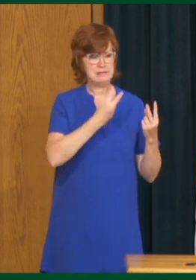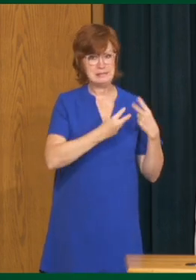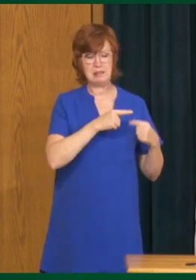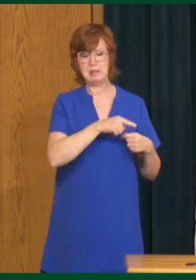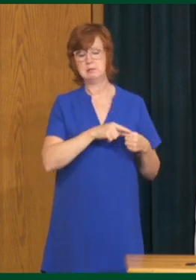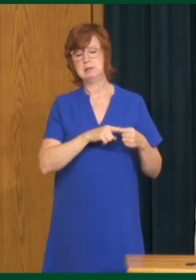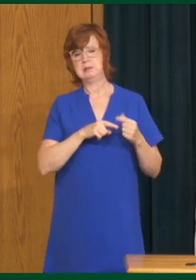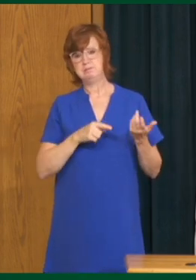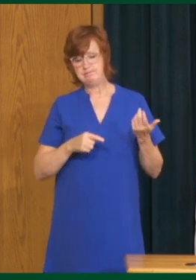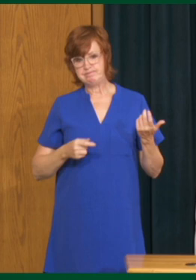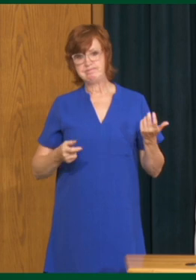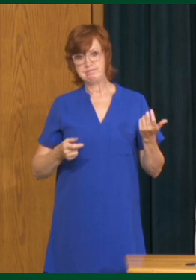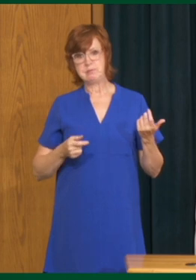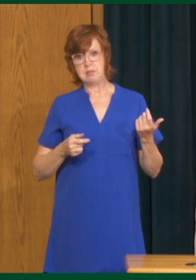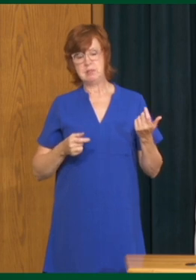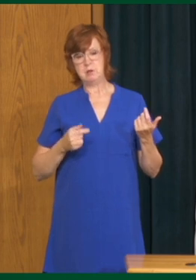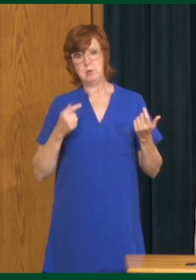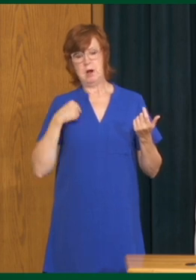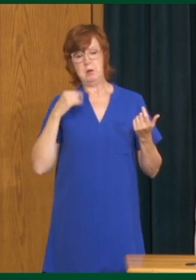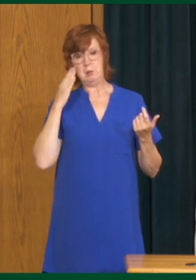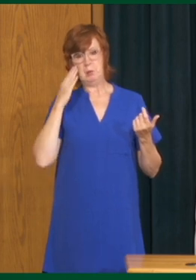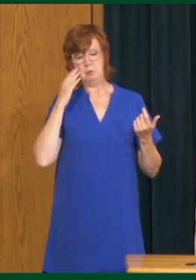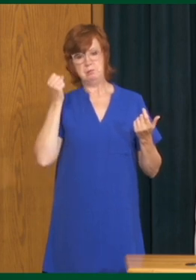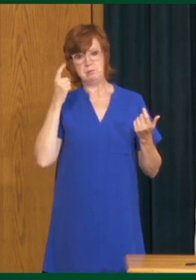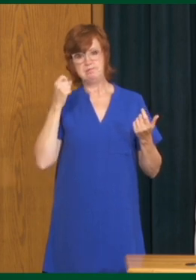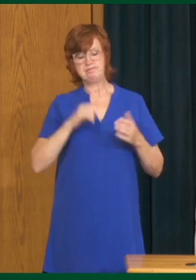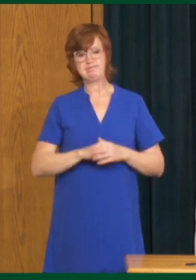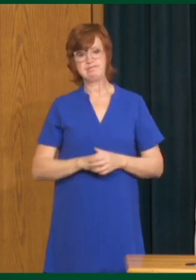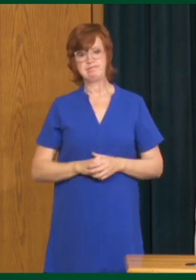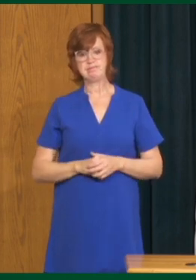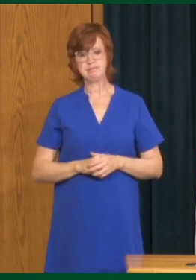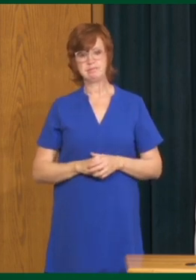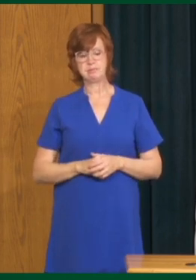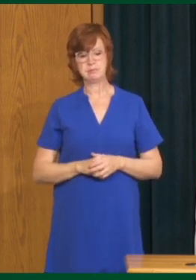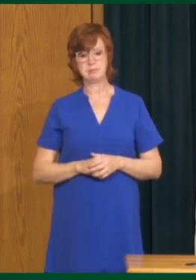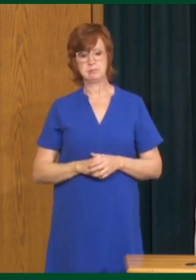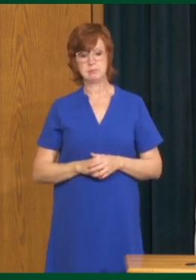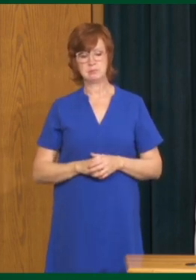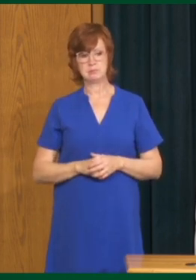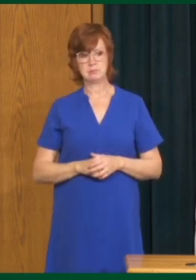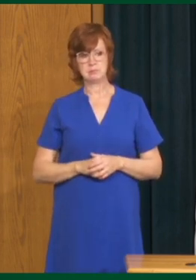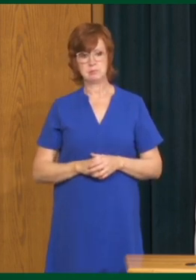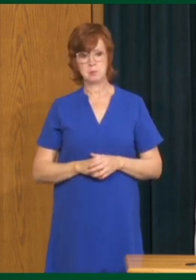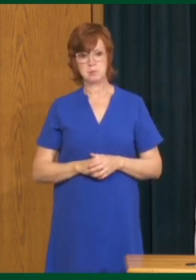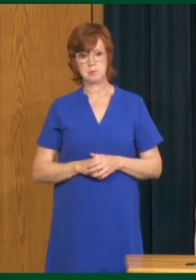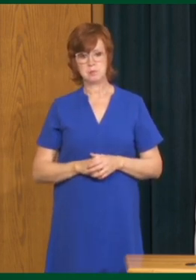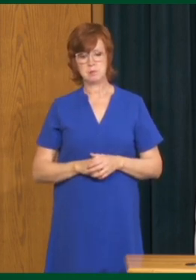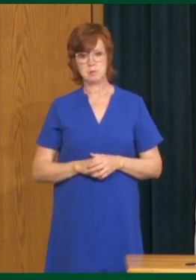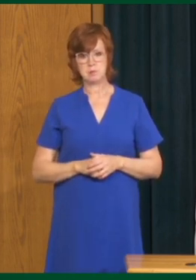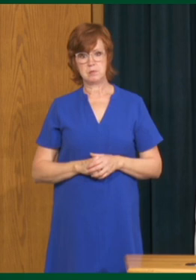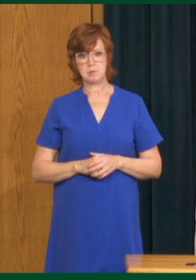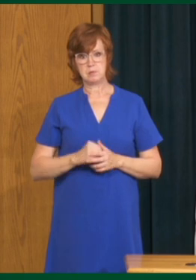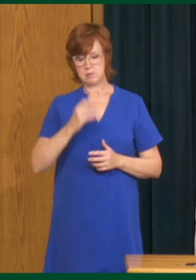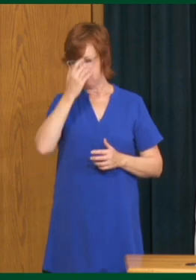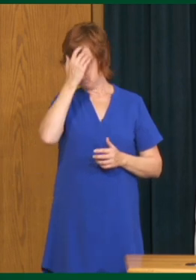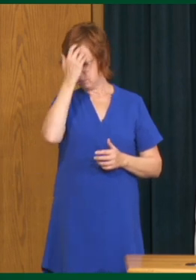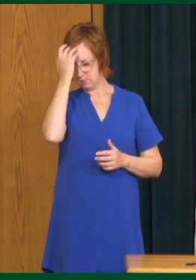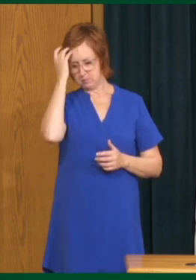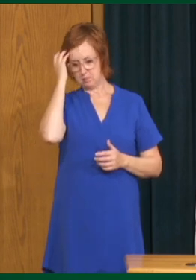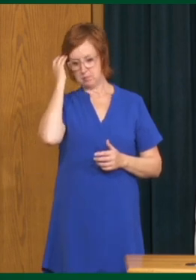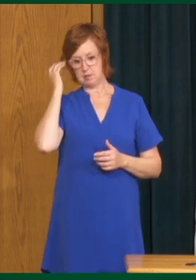and that's what we have been doing, including for our reopening guidelines. I think all of us have done things slightly